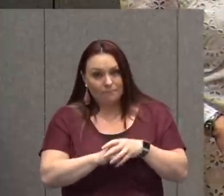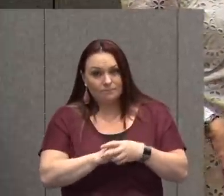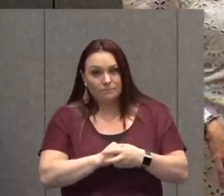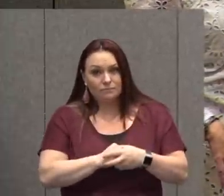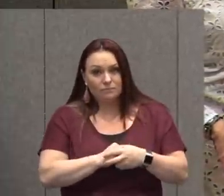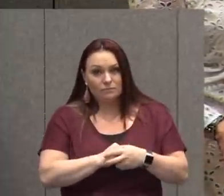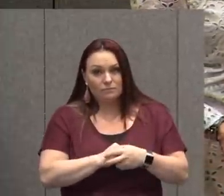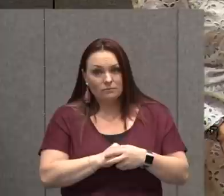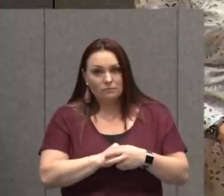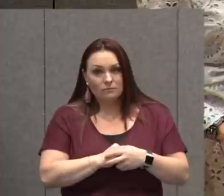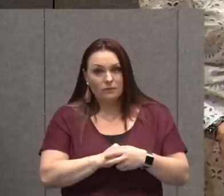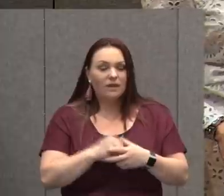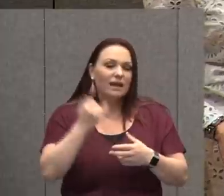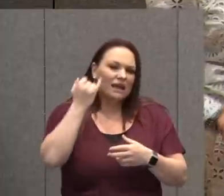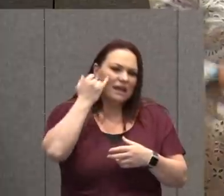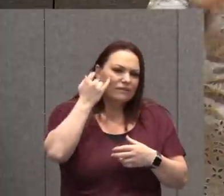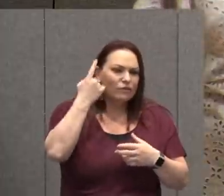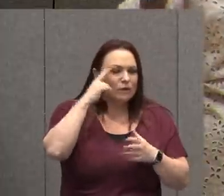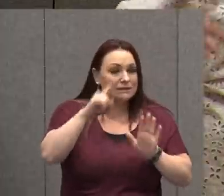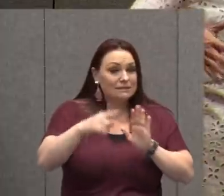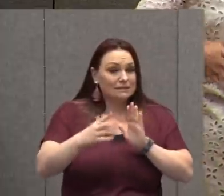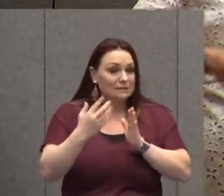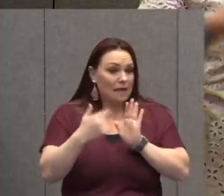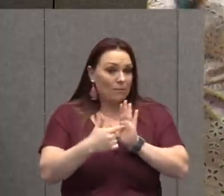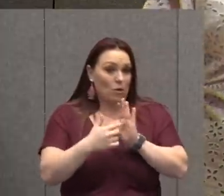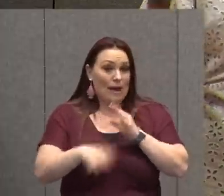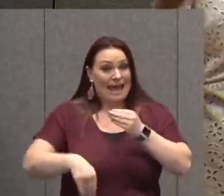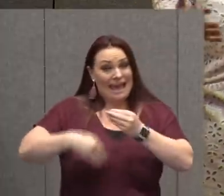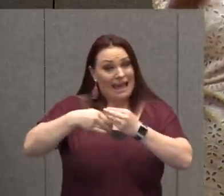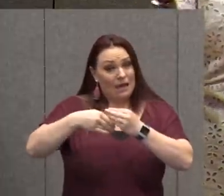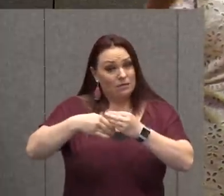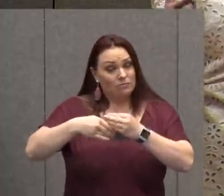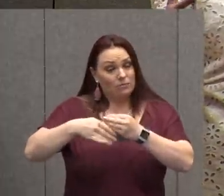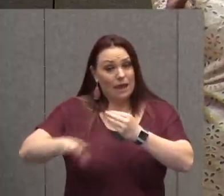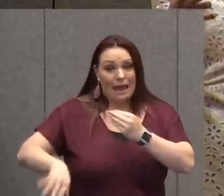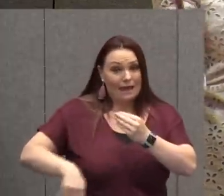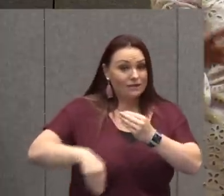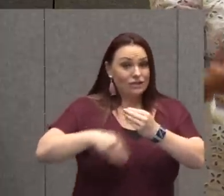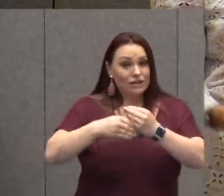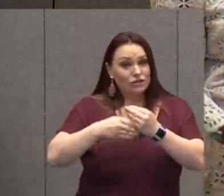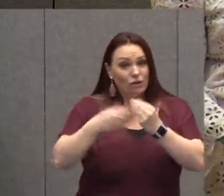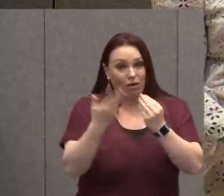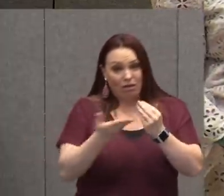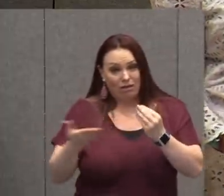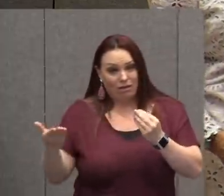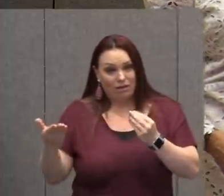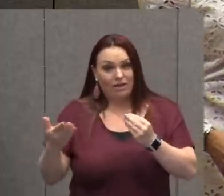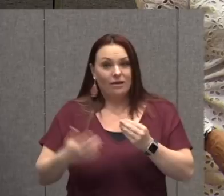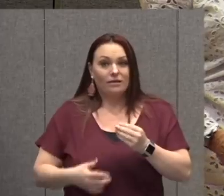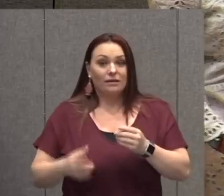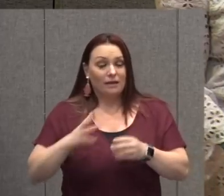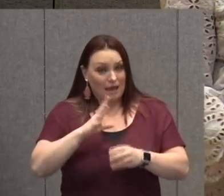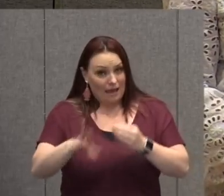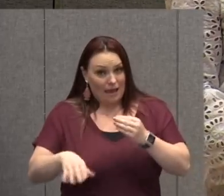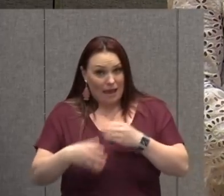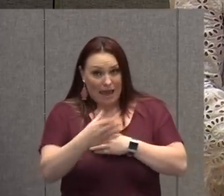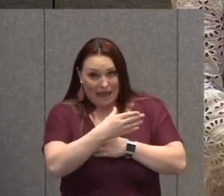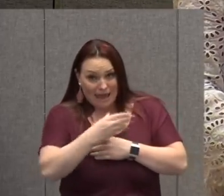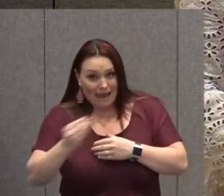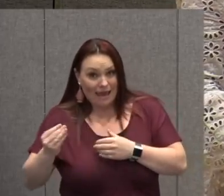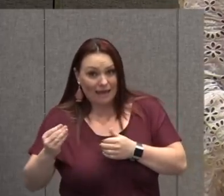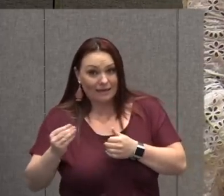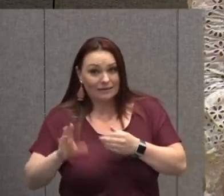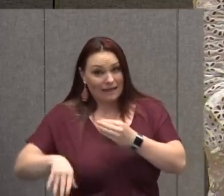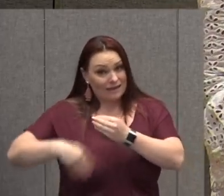have are, if you want to add something like an additional item in your writing, you can use the word and,